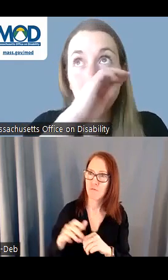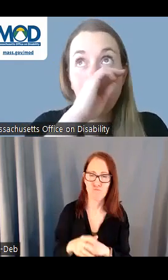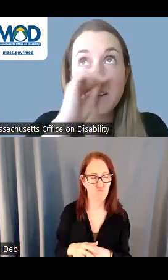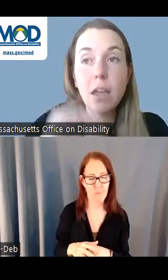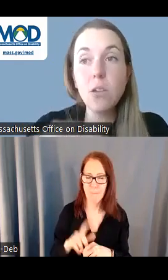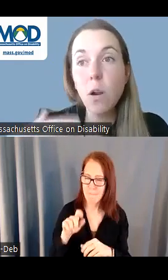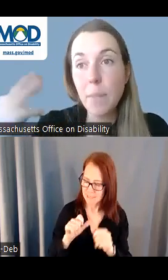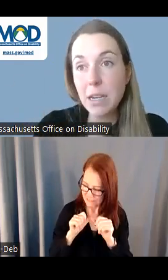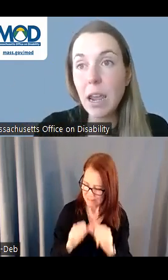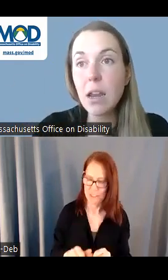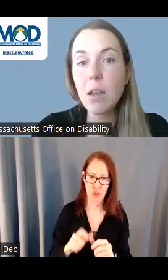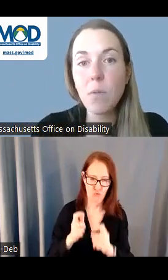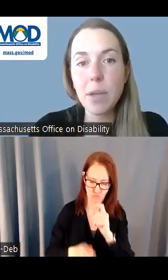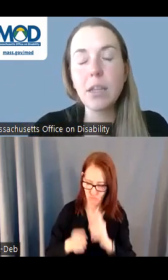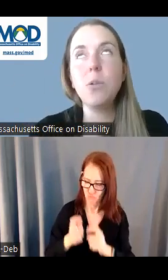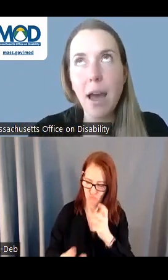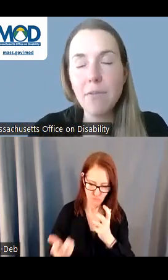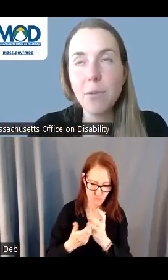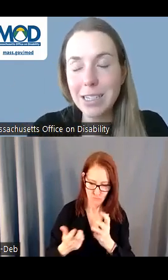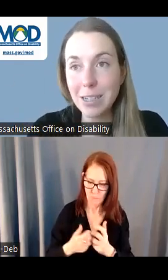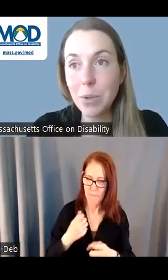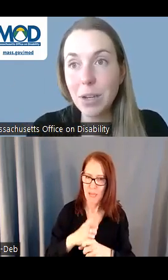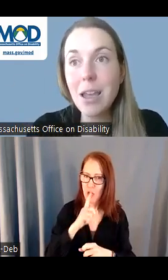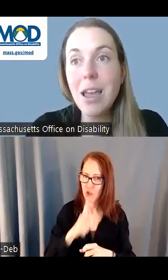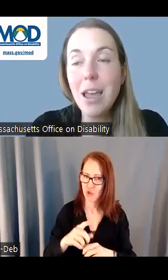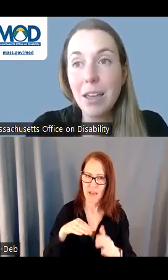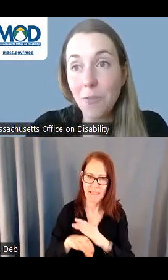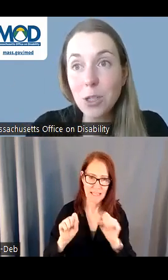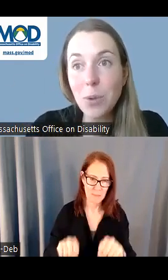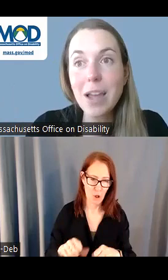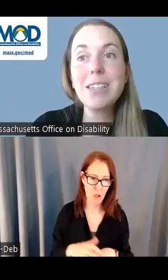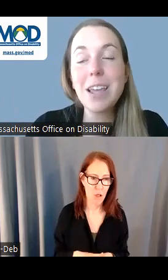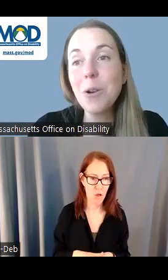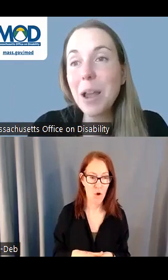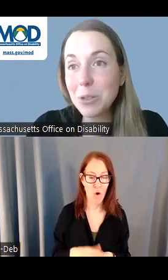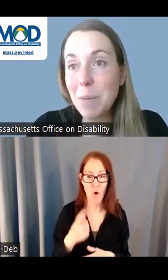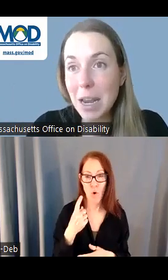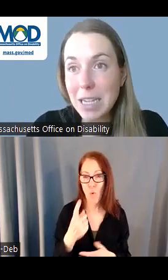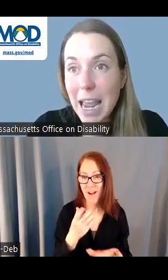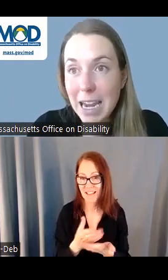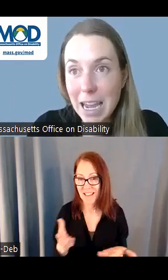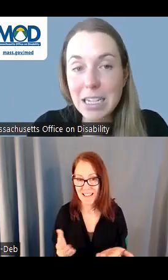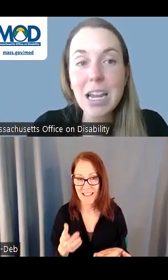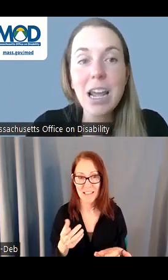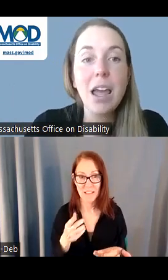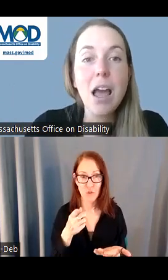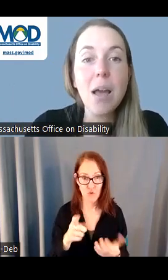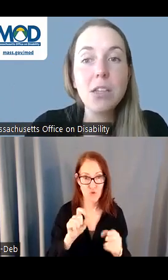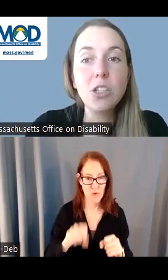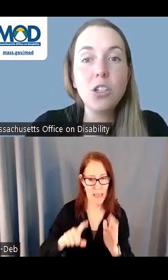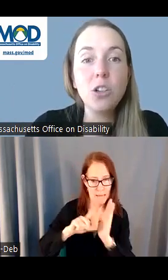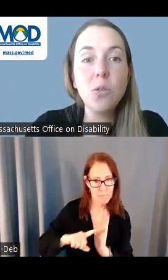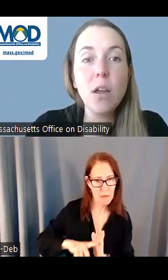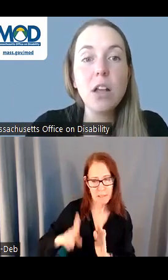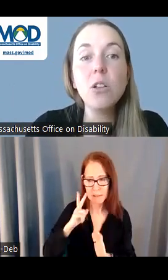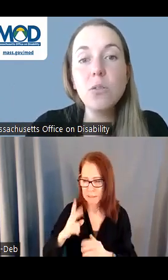make sure that you are maintaining that you have web accessibility in the first place and that you are able to maintain it